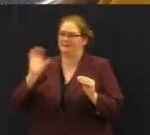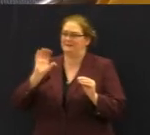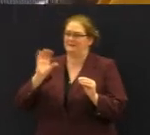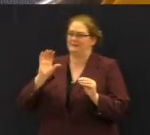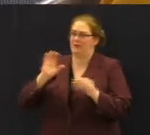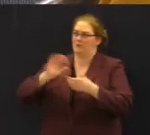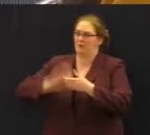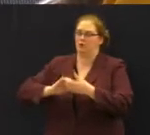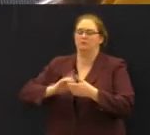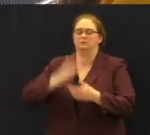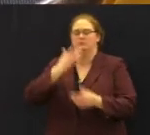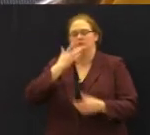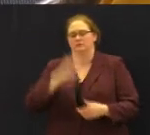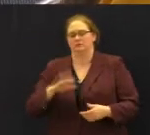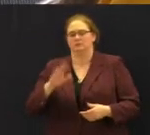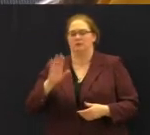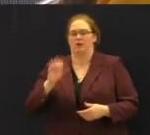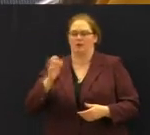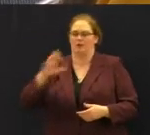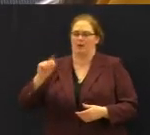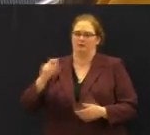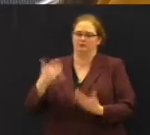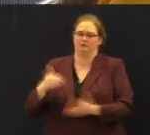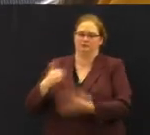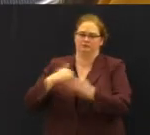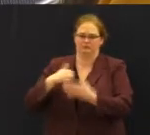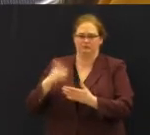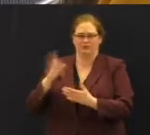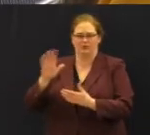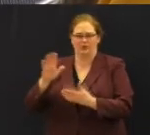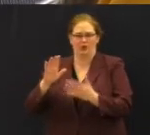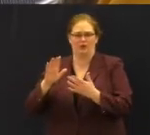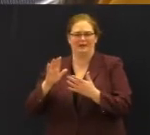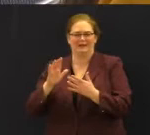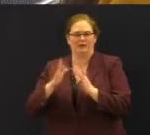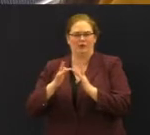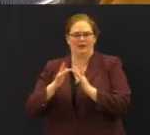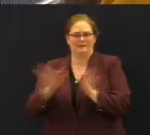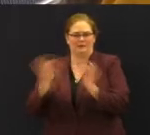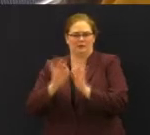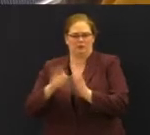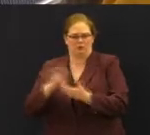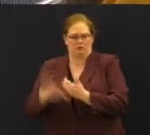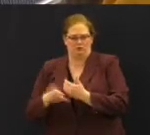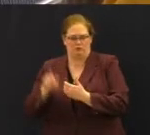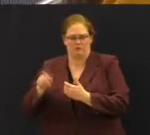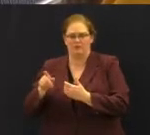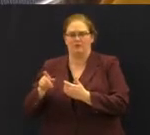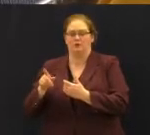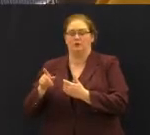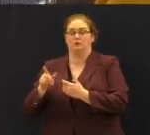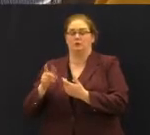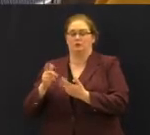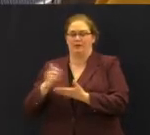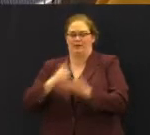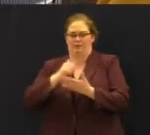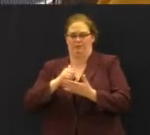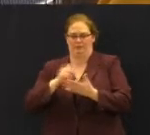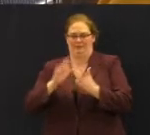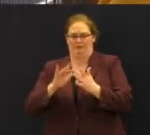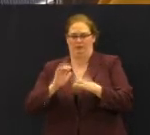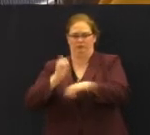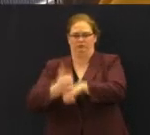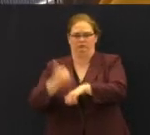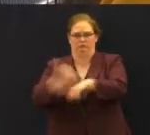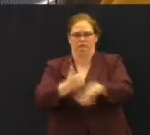fortunately Comcast was willing to work with us with their Internet Essentials program to get internet set up